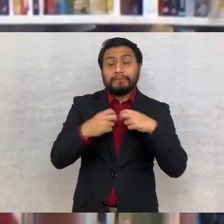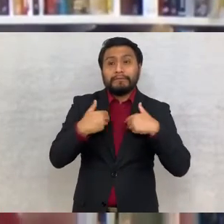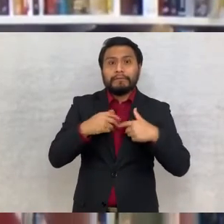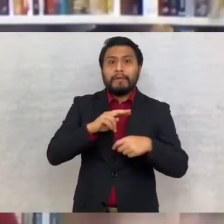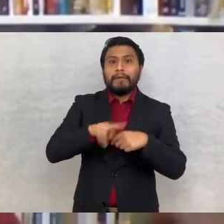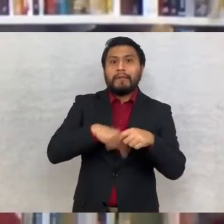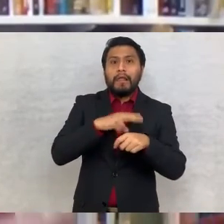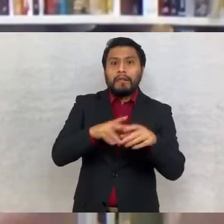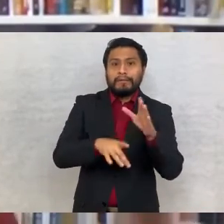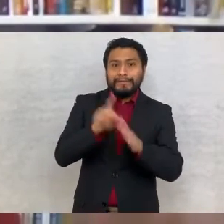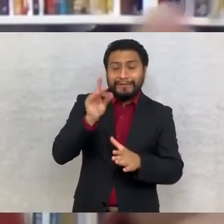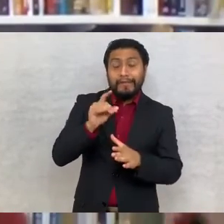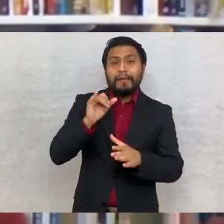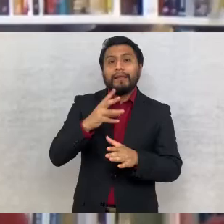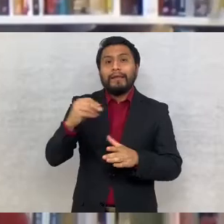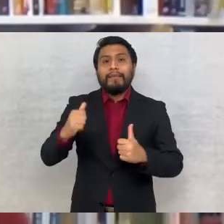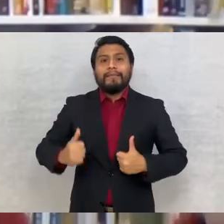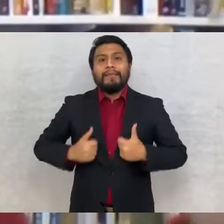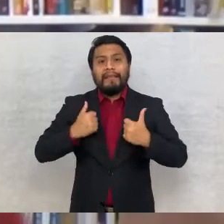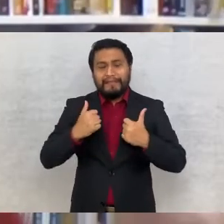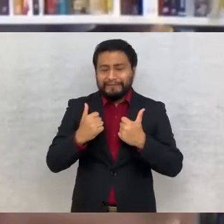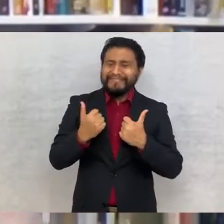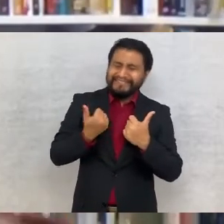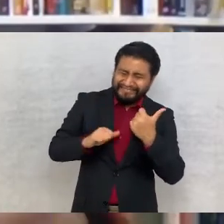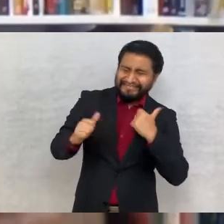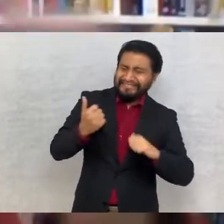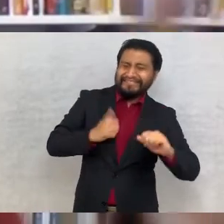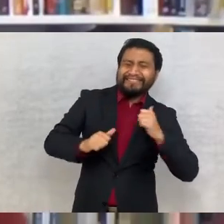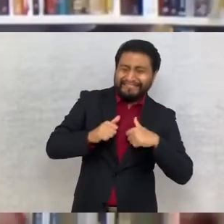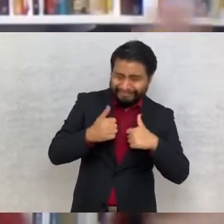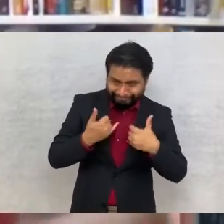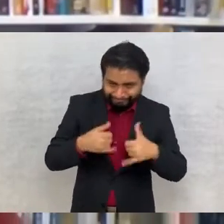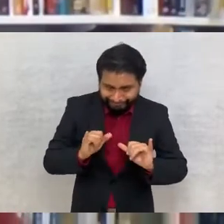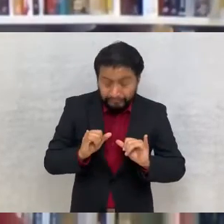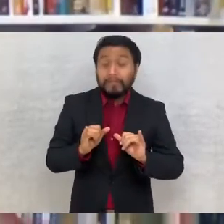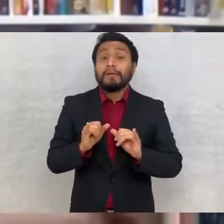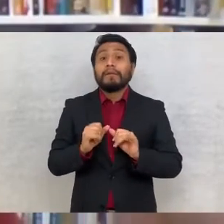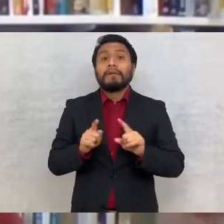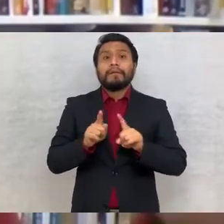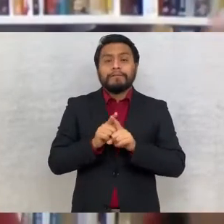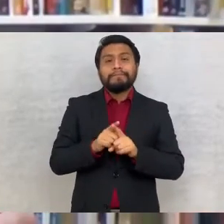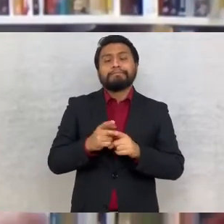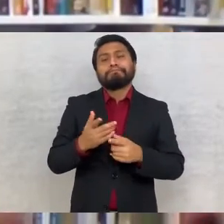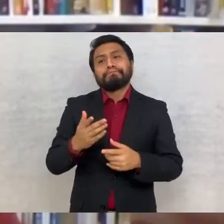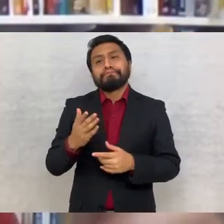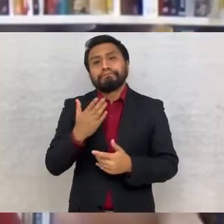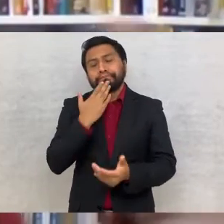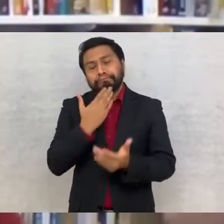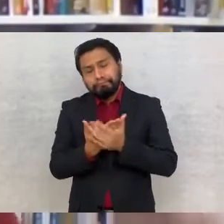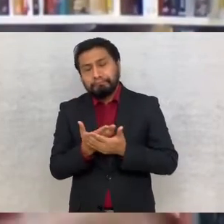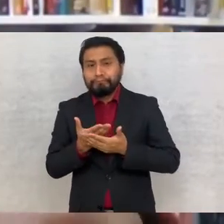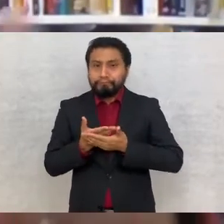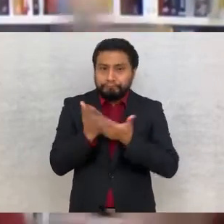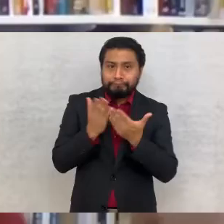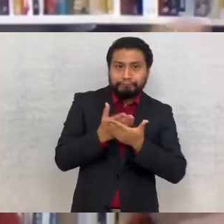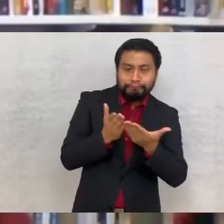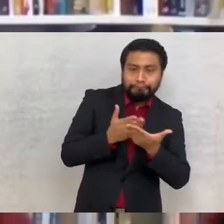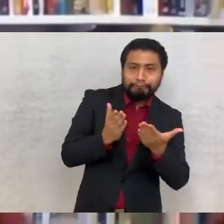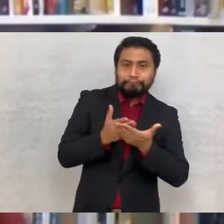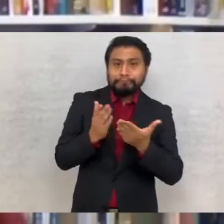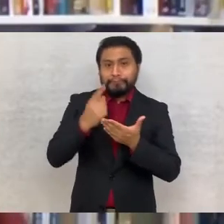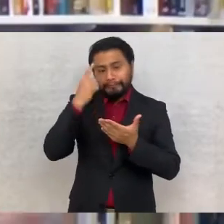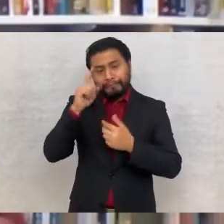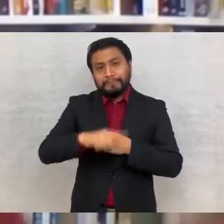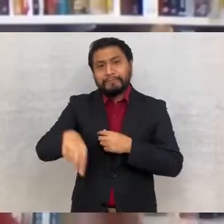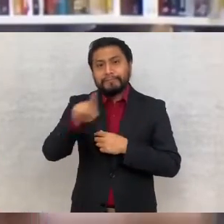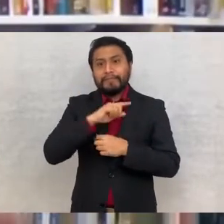depends on natural selection and the struggle for life. Since then, advances in medicine, social assistance, charity, and altruism led to the